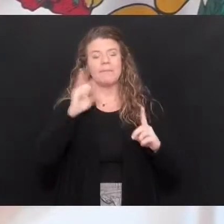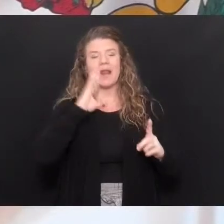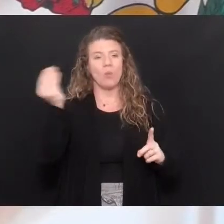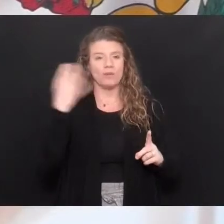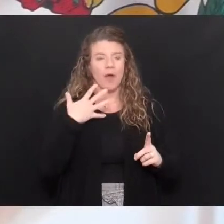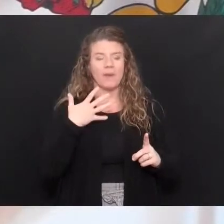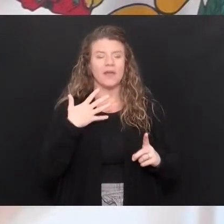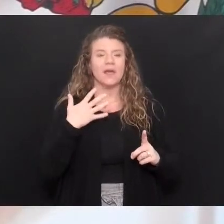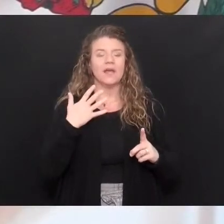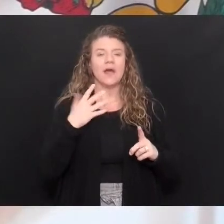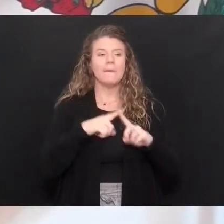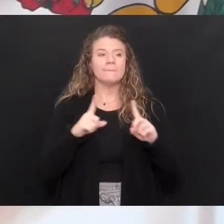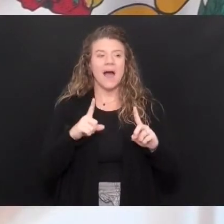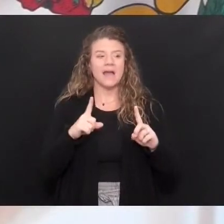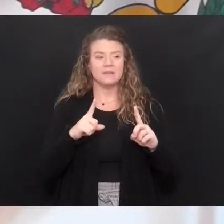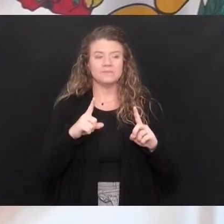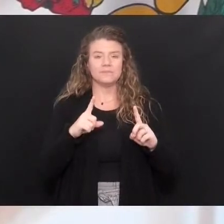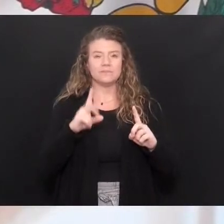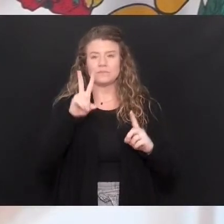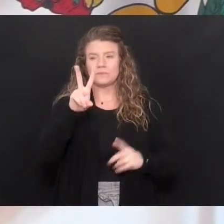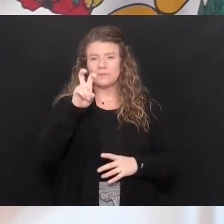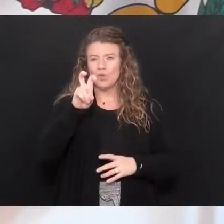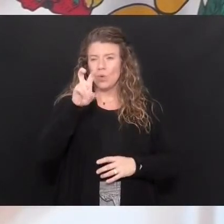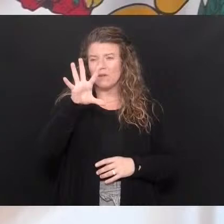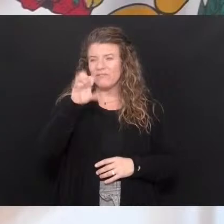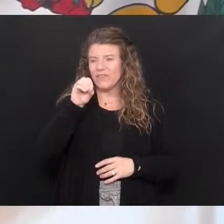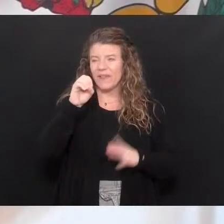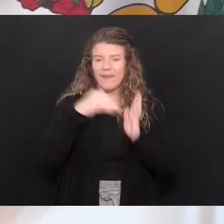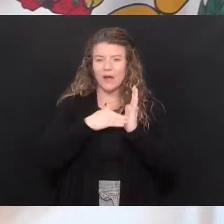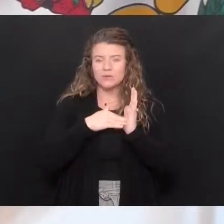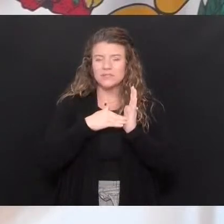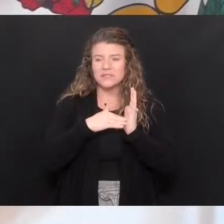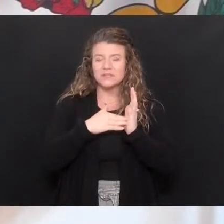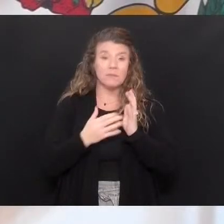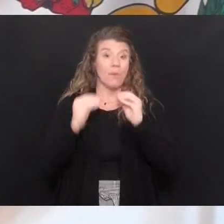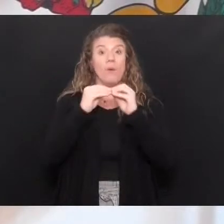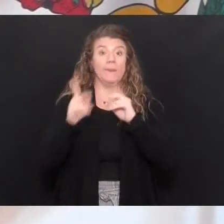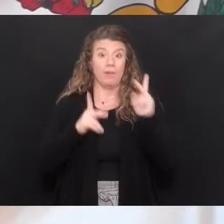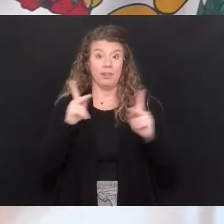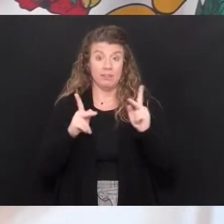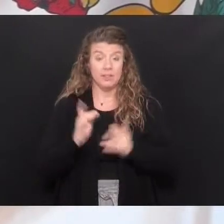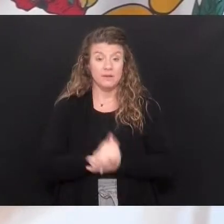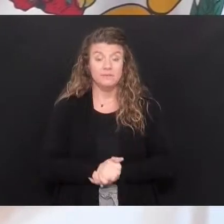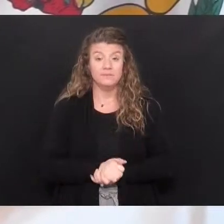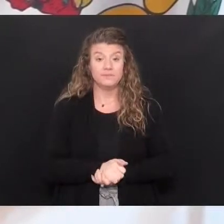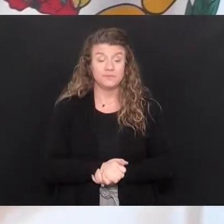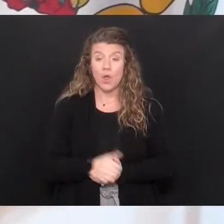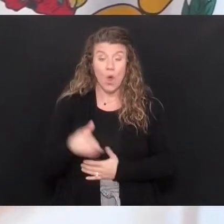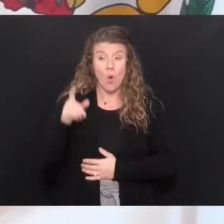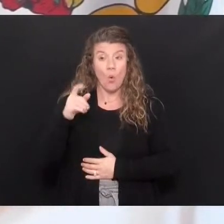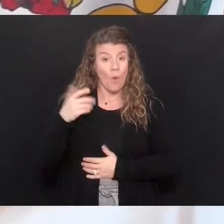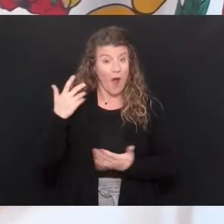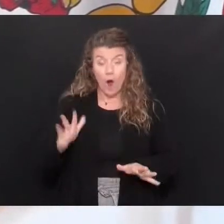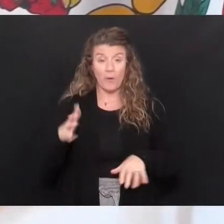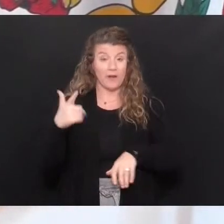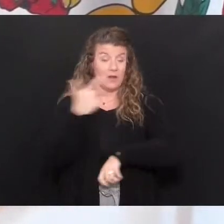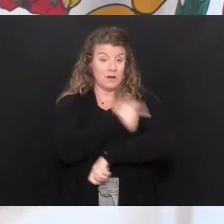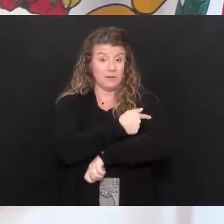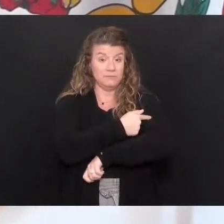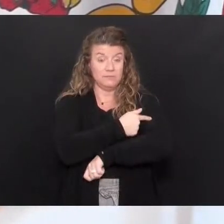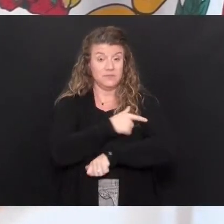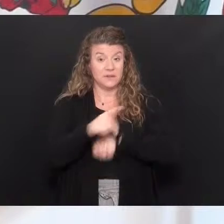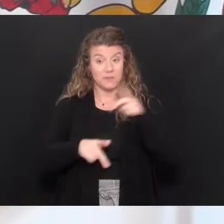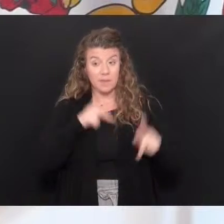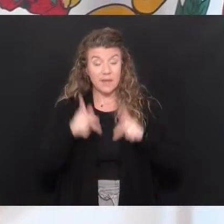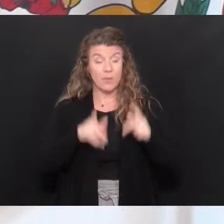for me and everything. But I think it's 250,000 plus people. We have gotten in the arms of